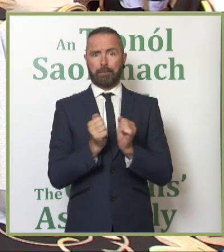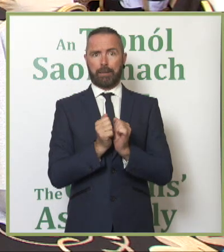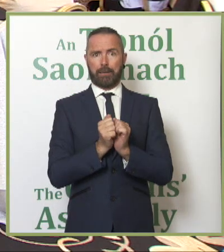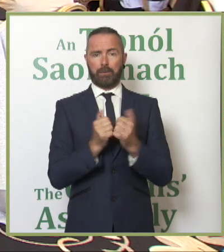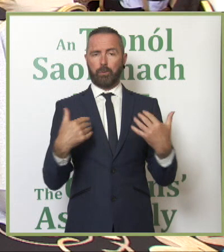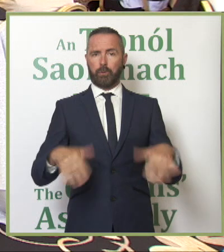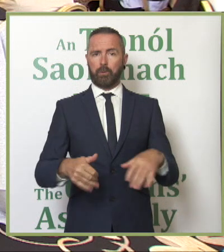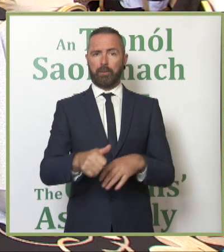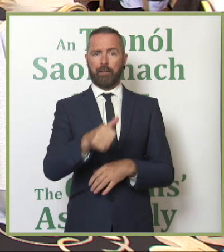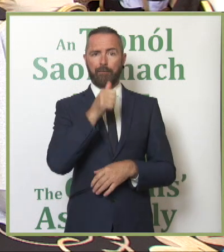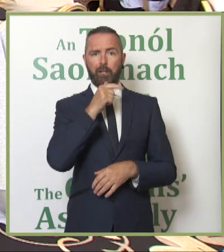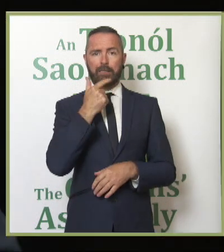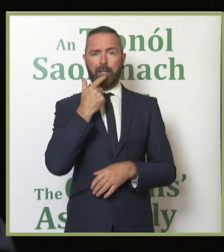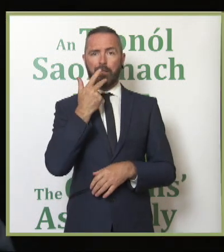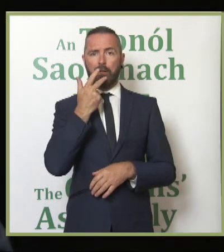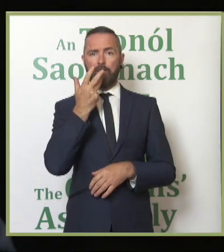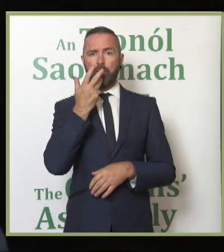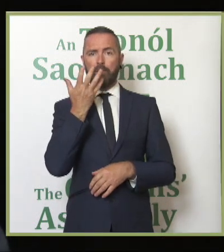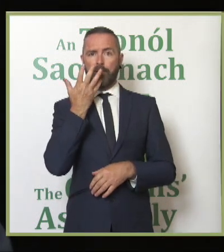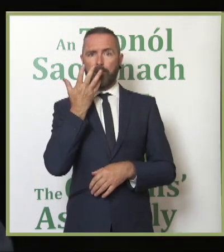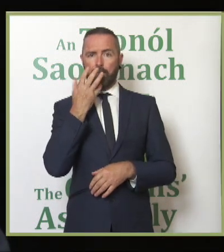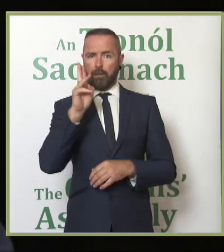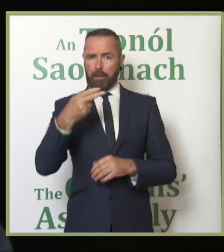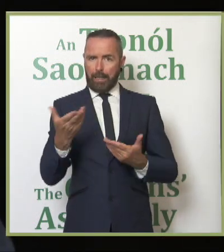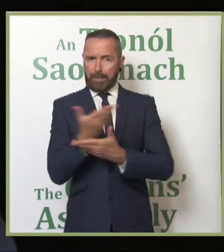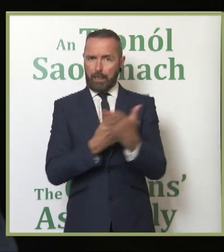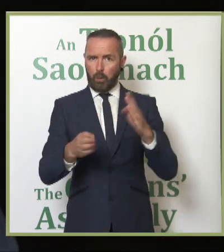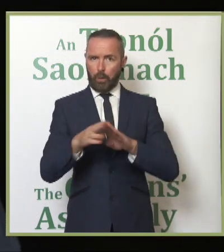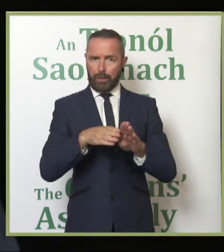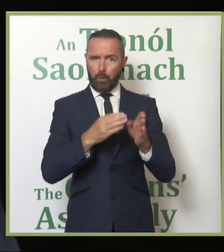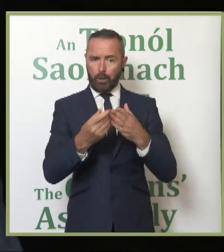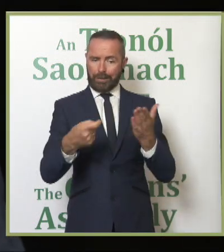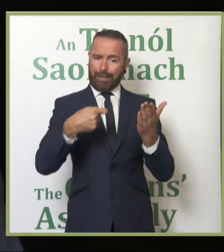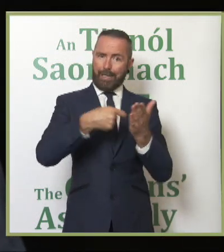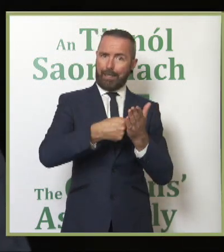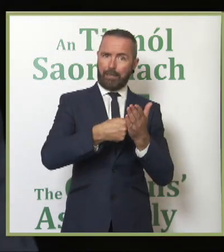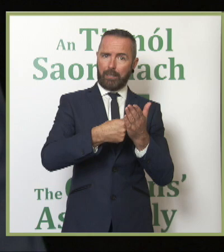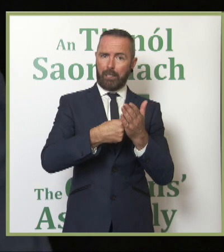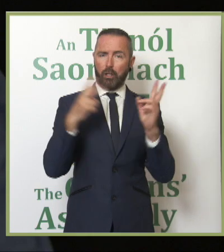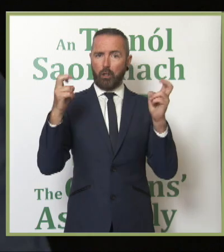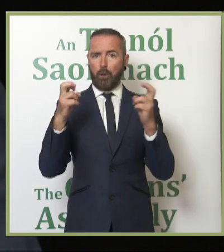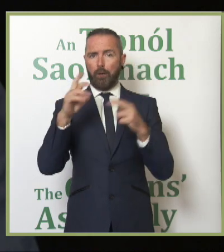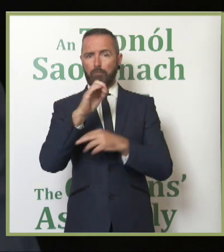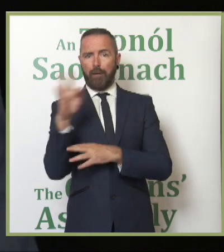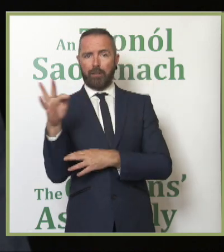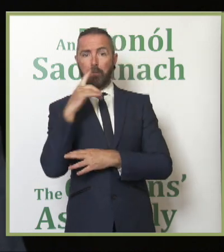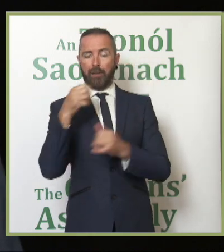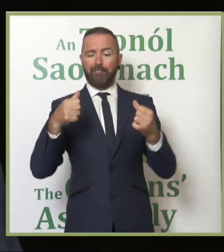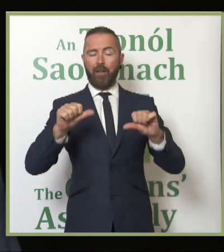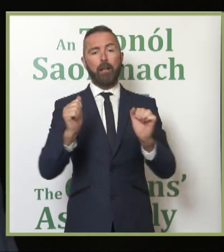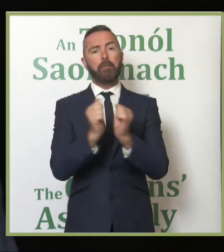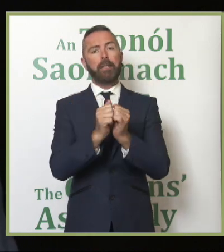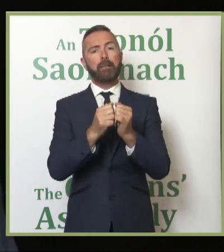to deal with the substance of all the questions that we need to deal with within the terms of reference. The final 6th meeting at the end of October is